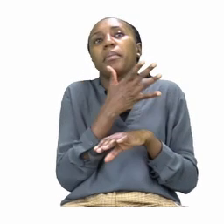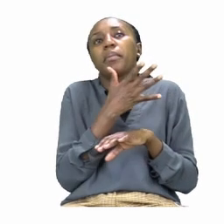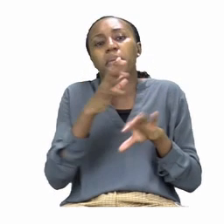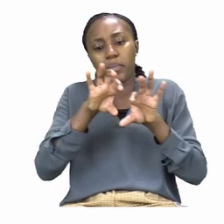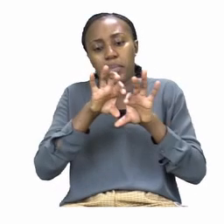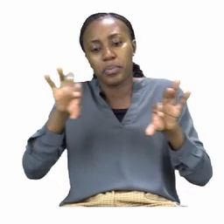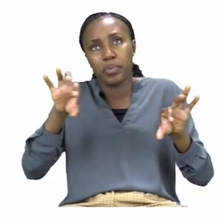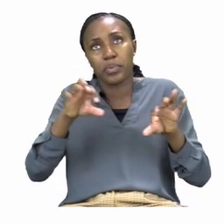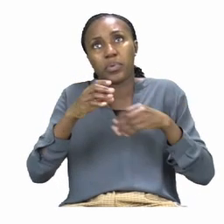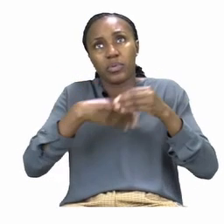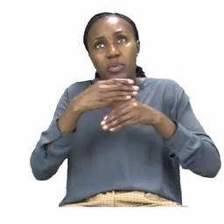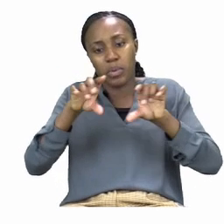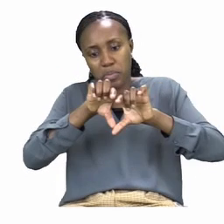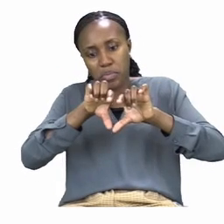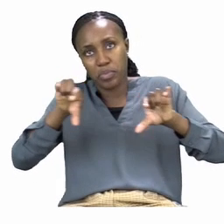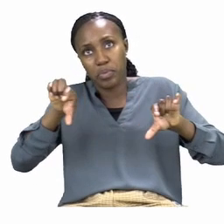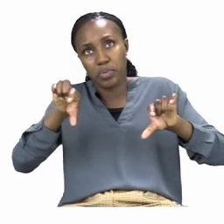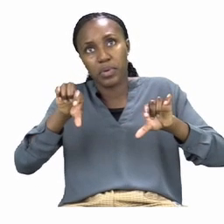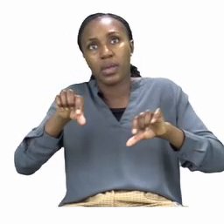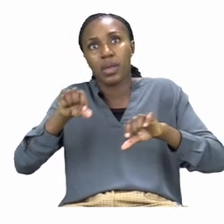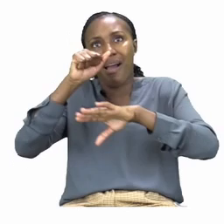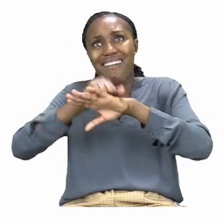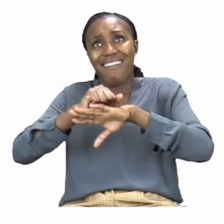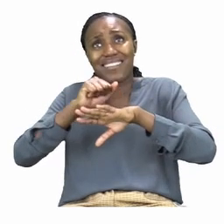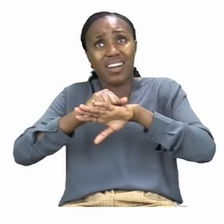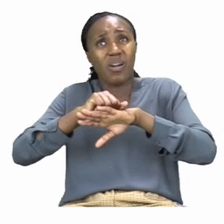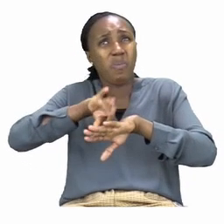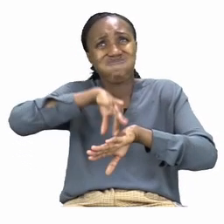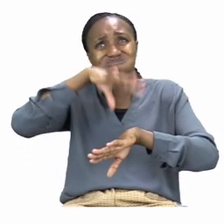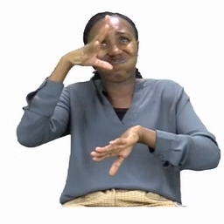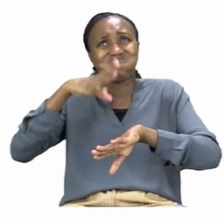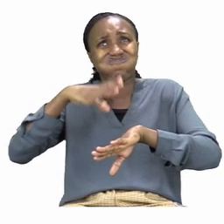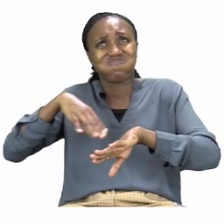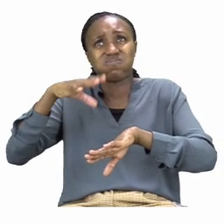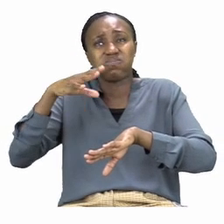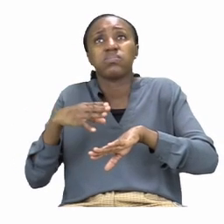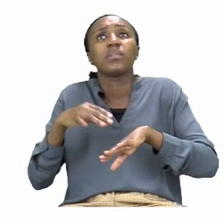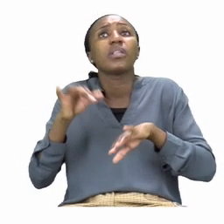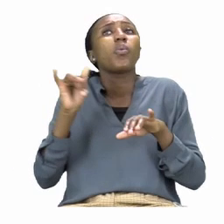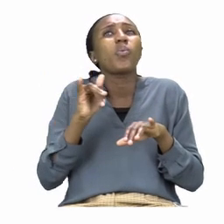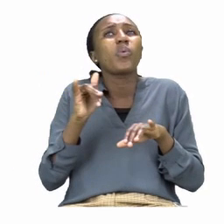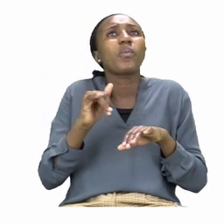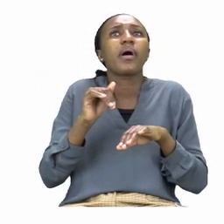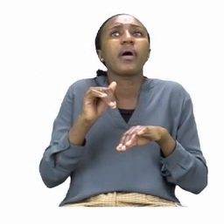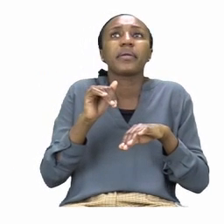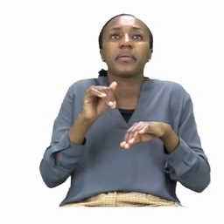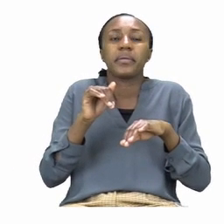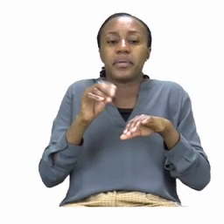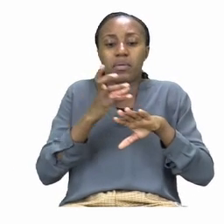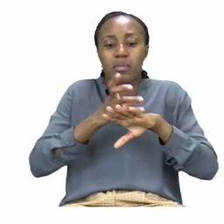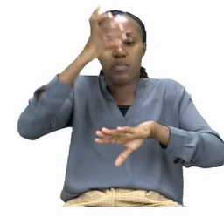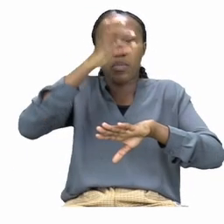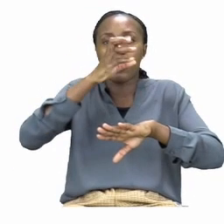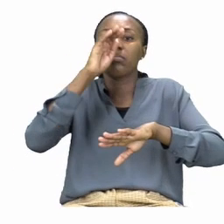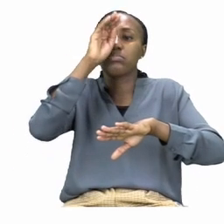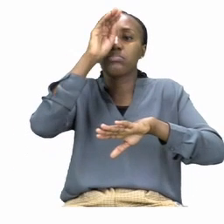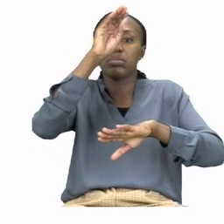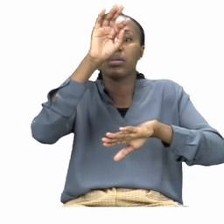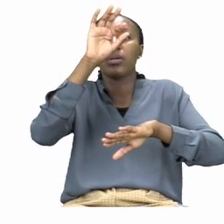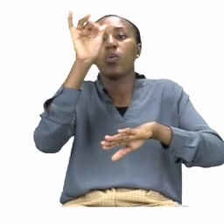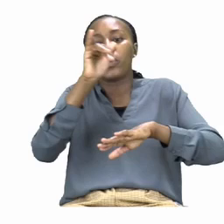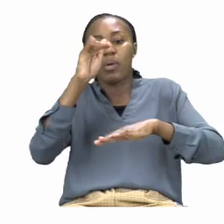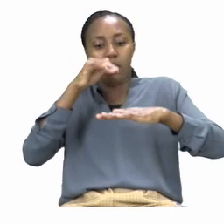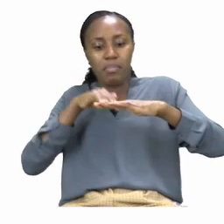rock. Now, which of these items will sink and which of